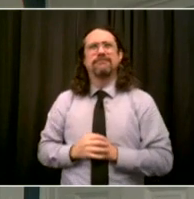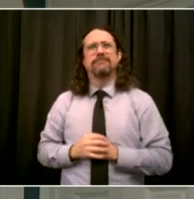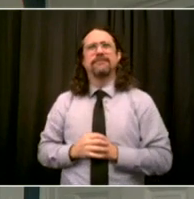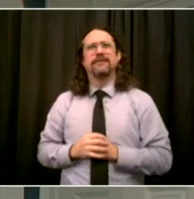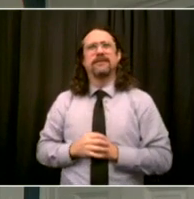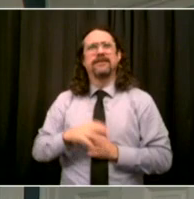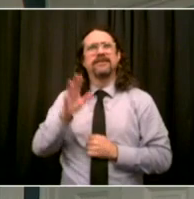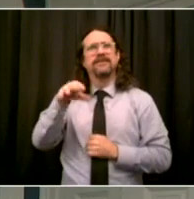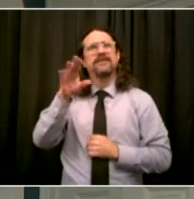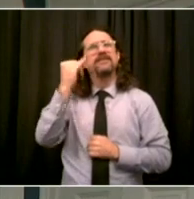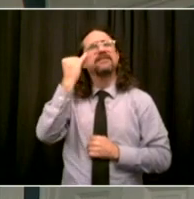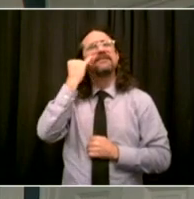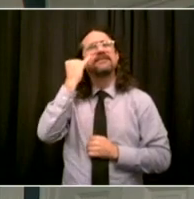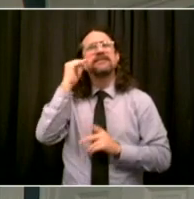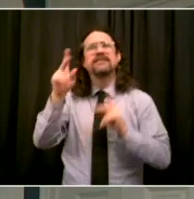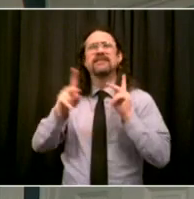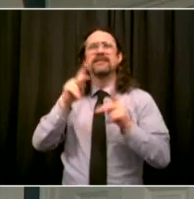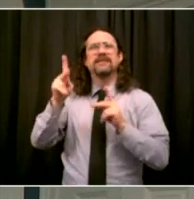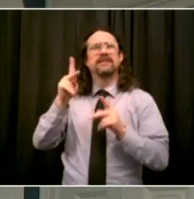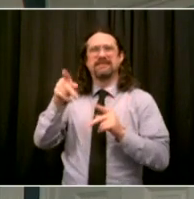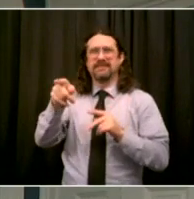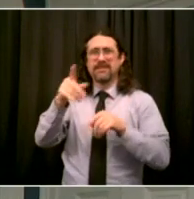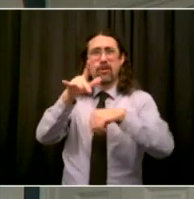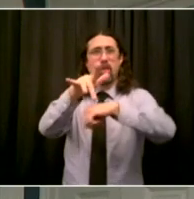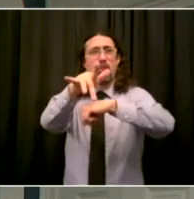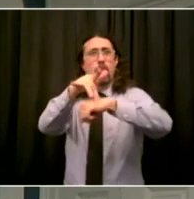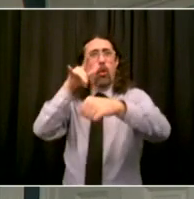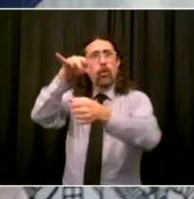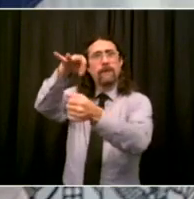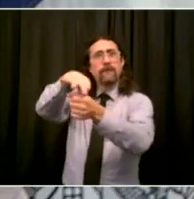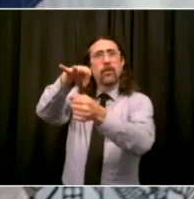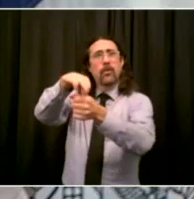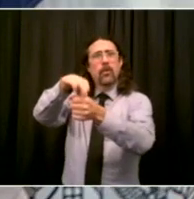that, all right, the weather's lousy, maybe just vote on Tuesday?